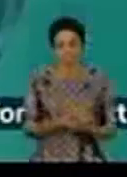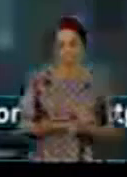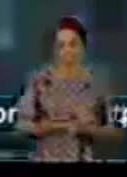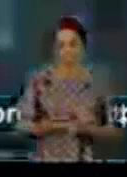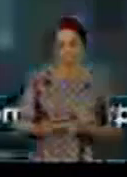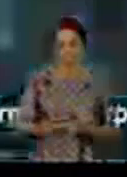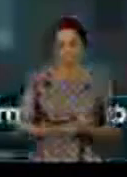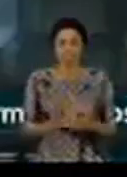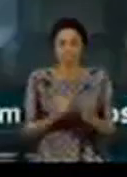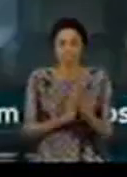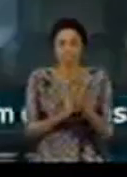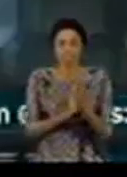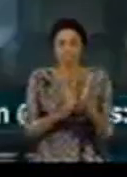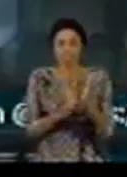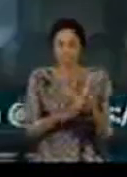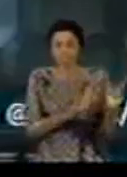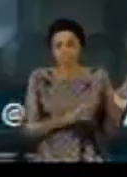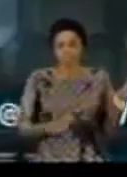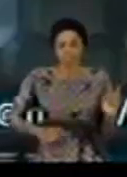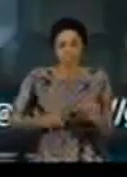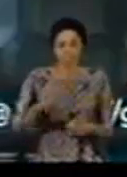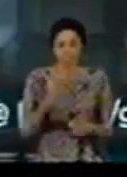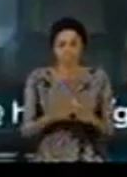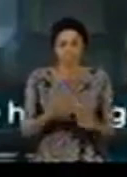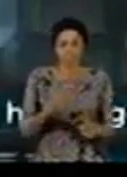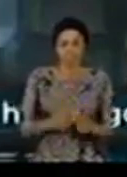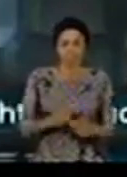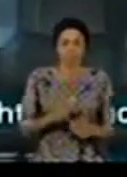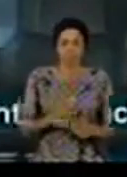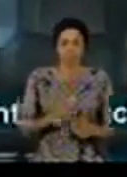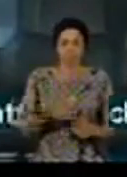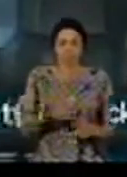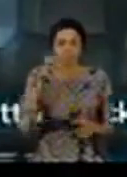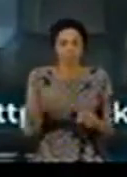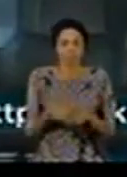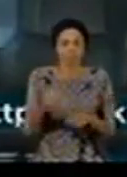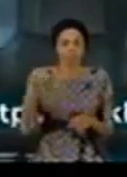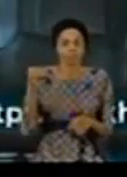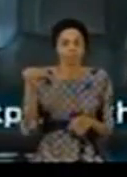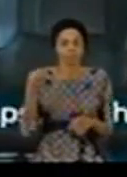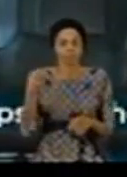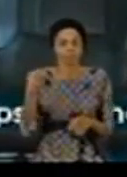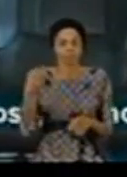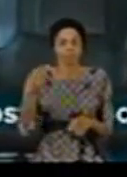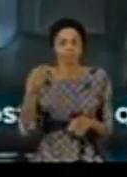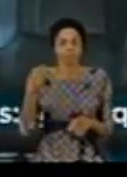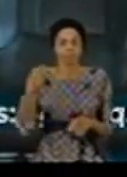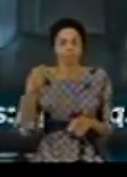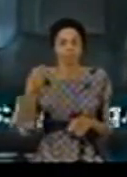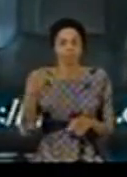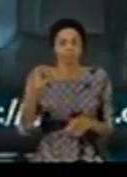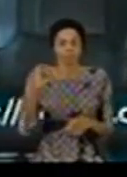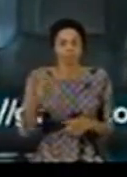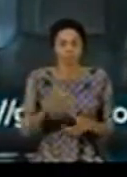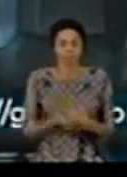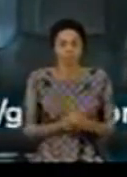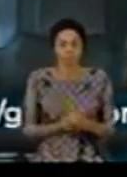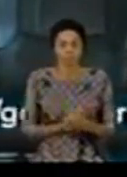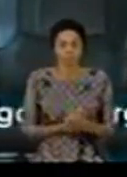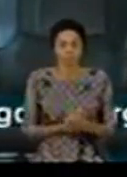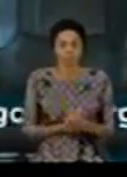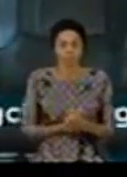Lord. My name is Sister Ngozi Ofodile from Duse region, Jigawa State,